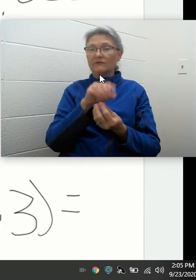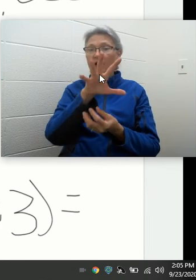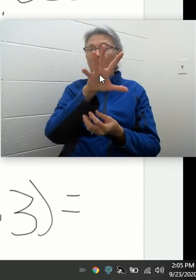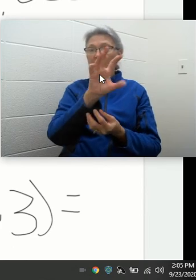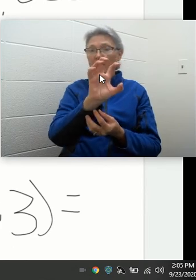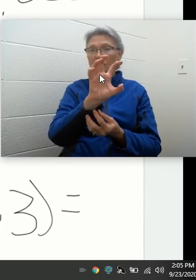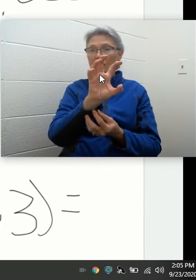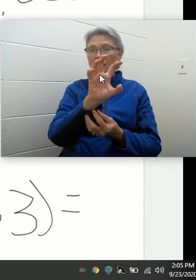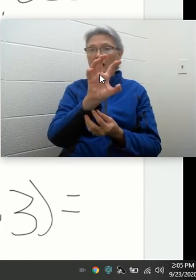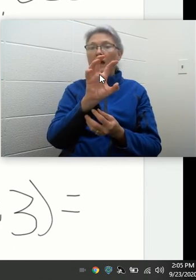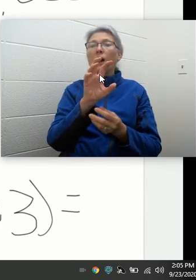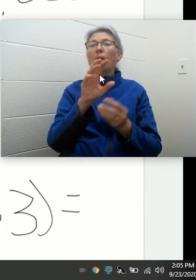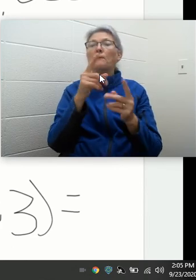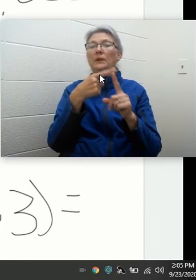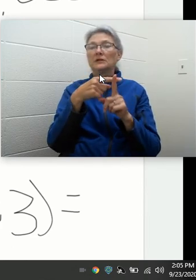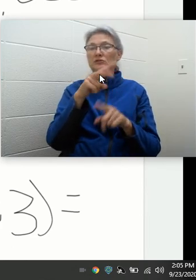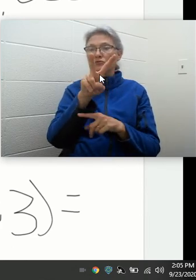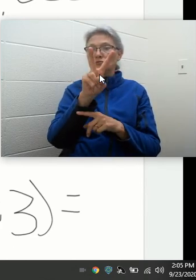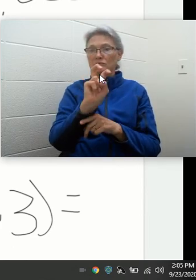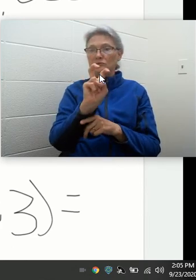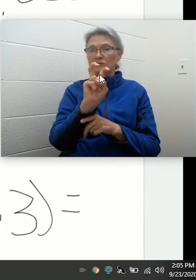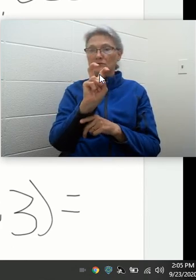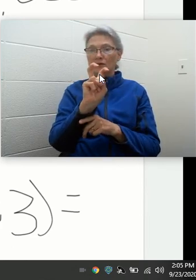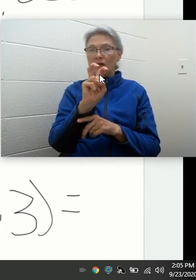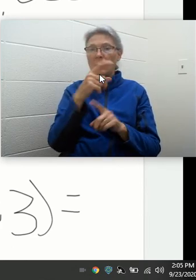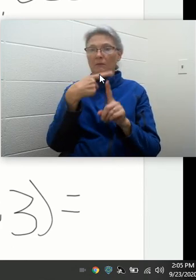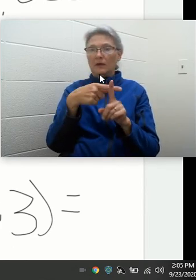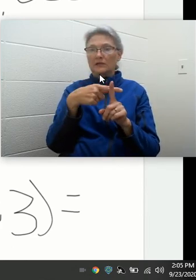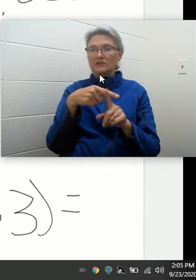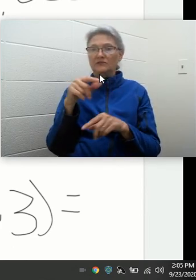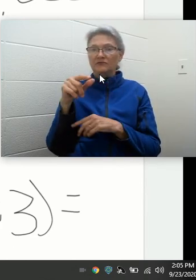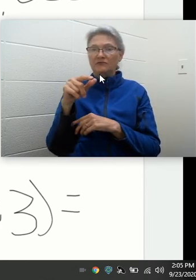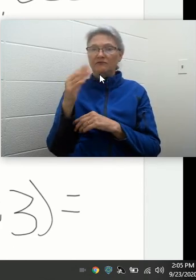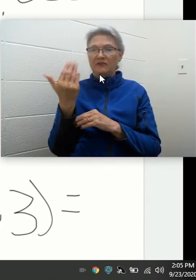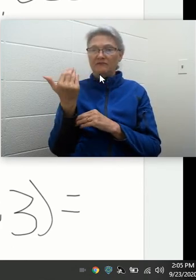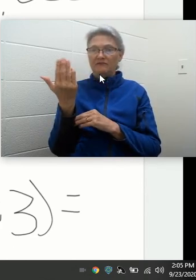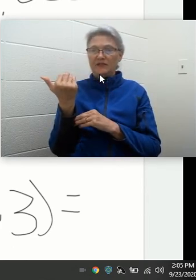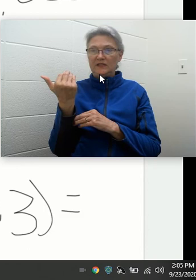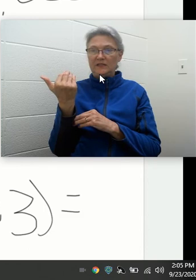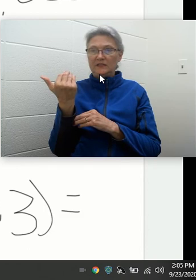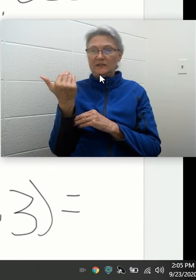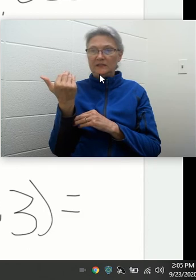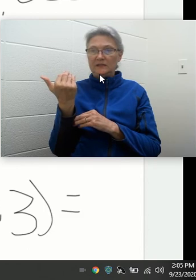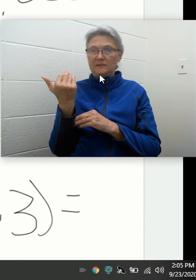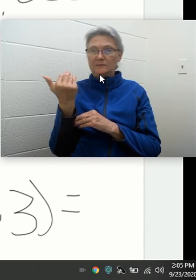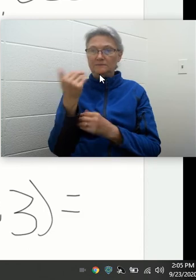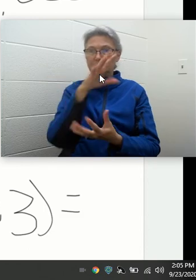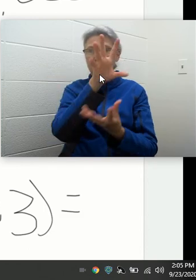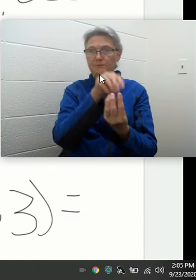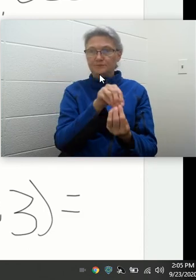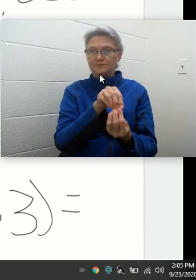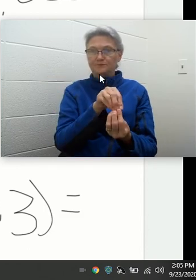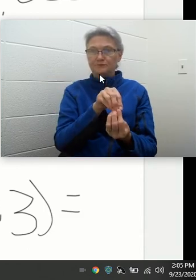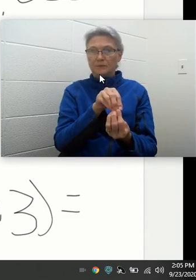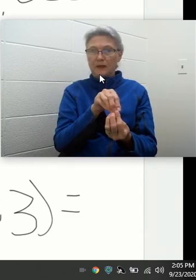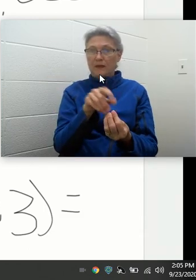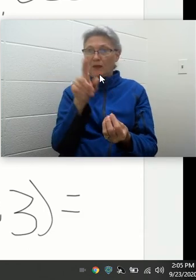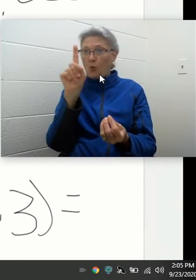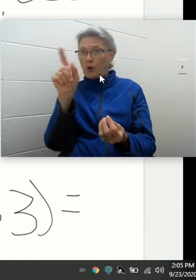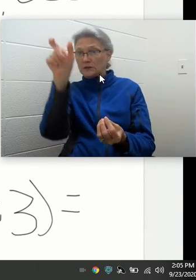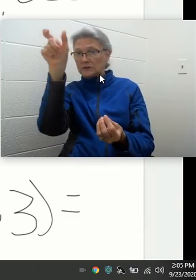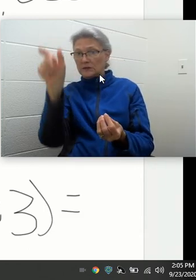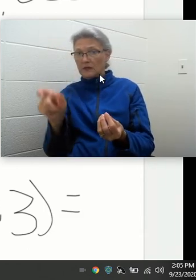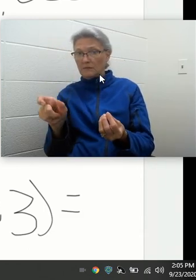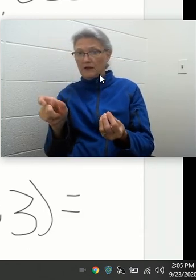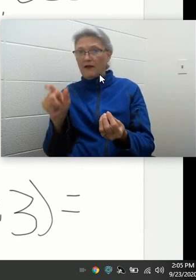plus 200 plus 15. In our ones column, we've